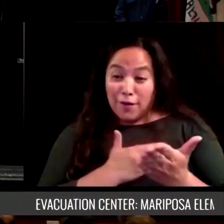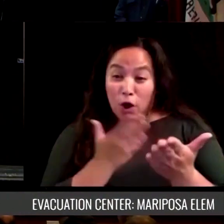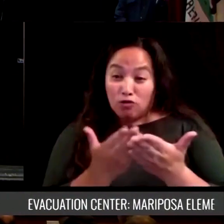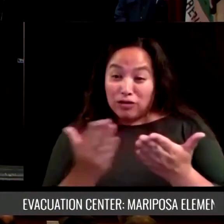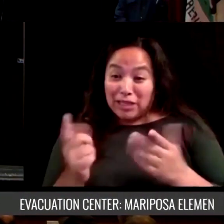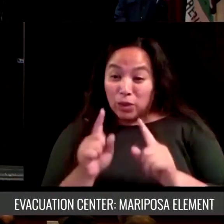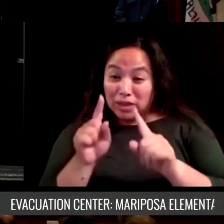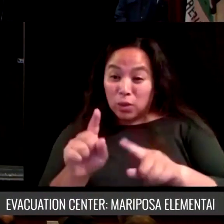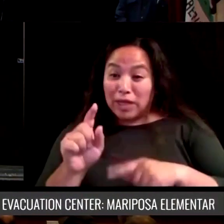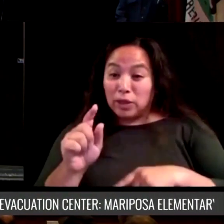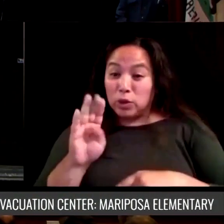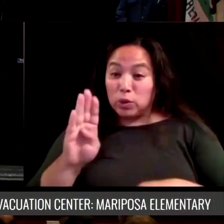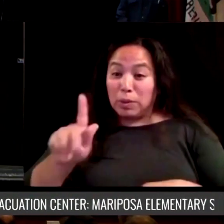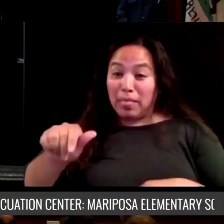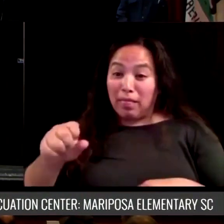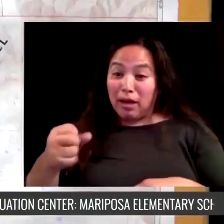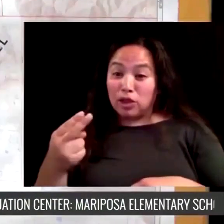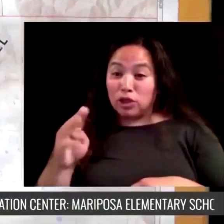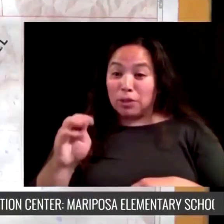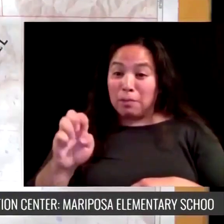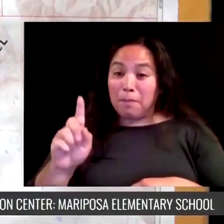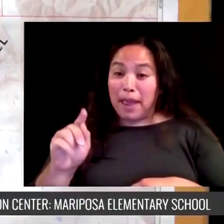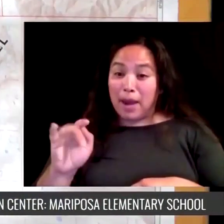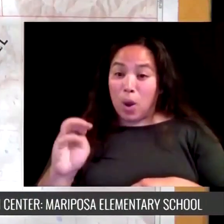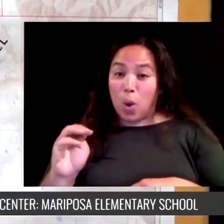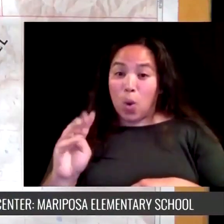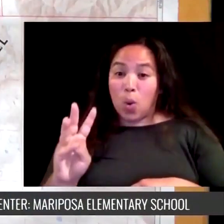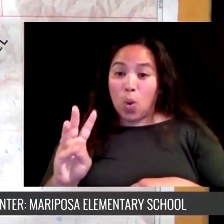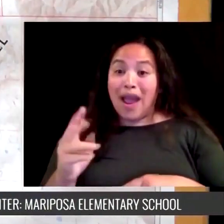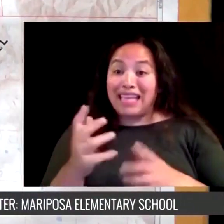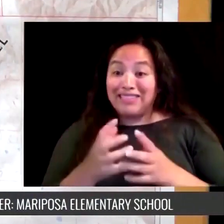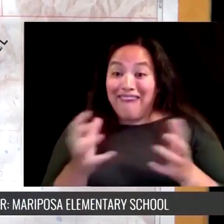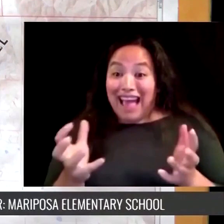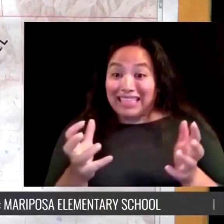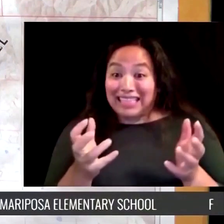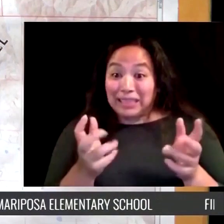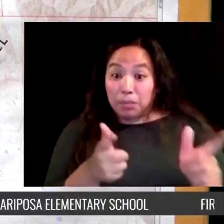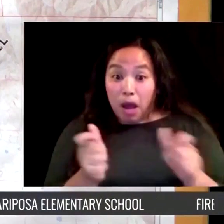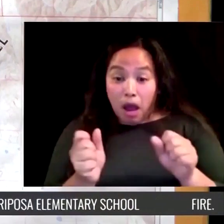could, but in my career, I haven't seen fire behavior like that.